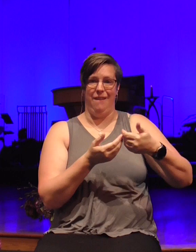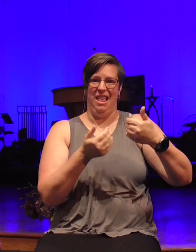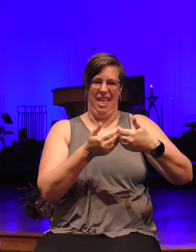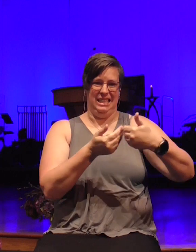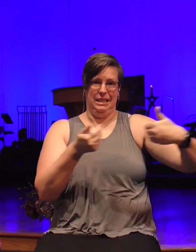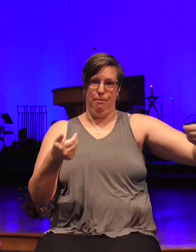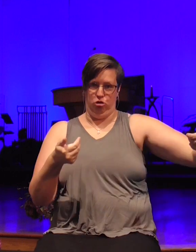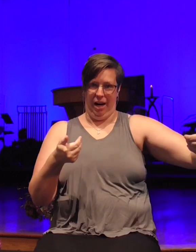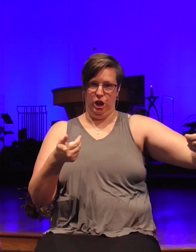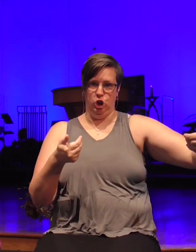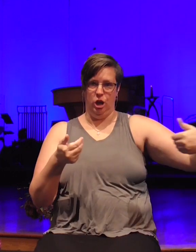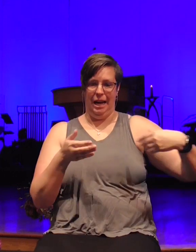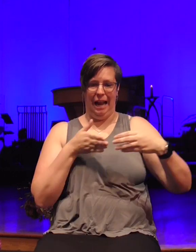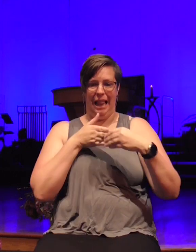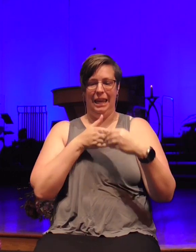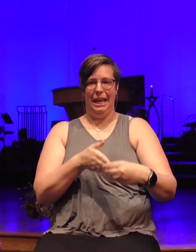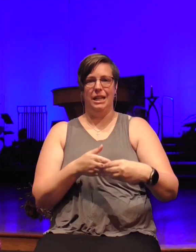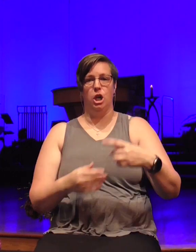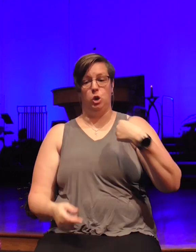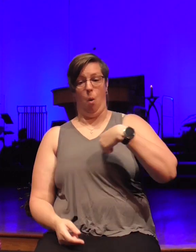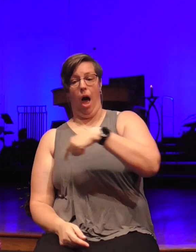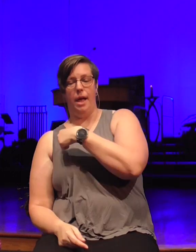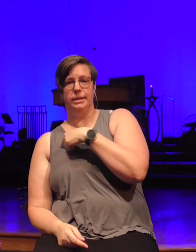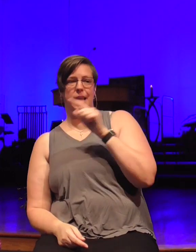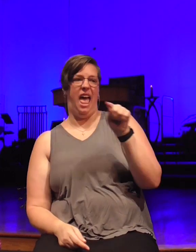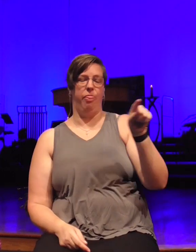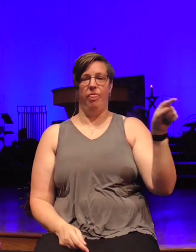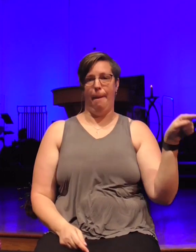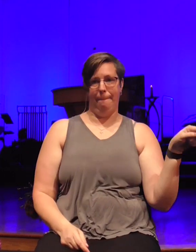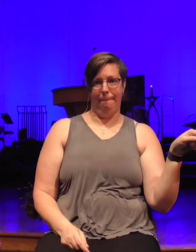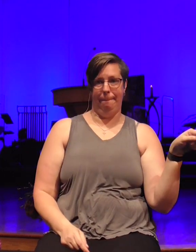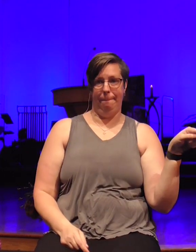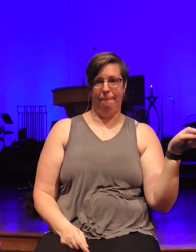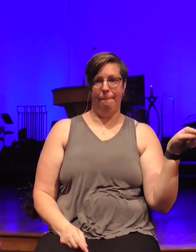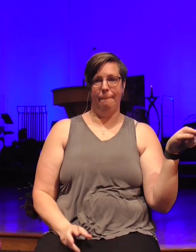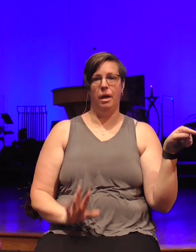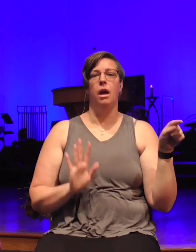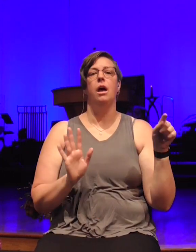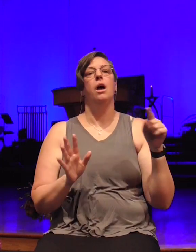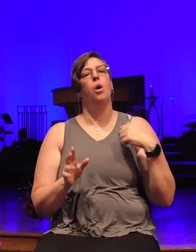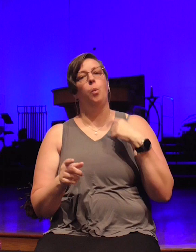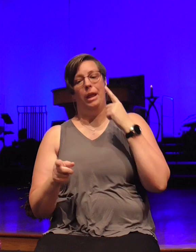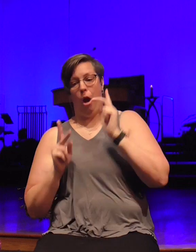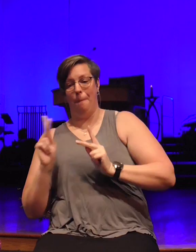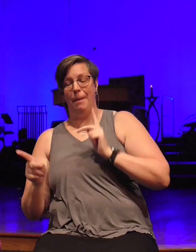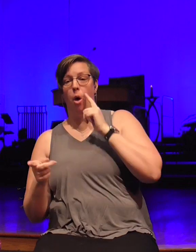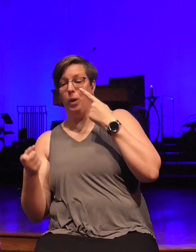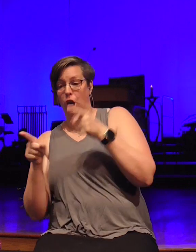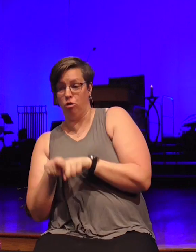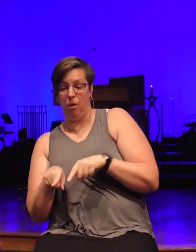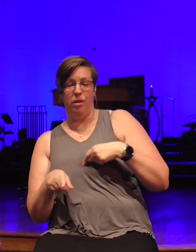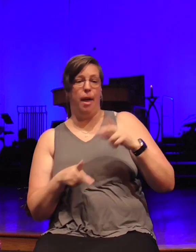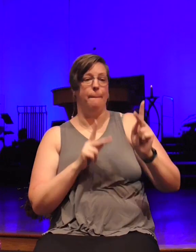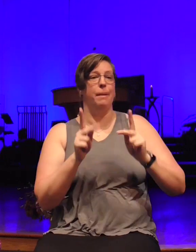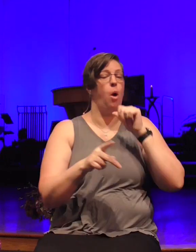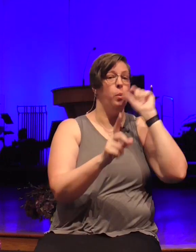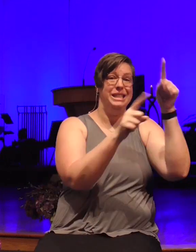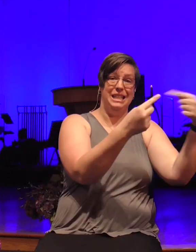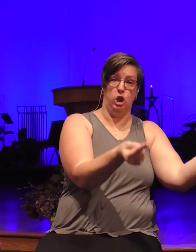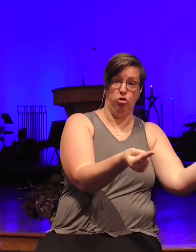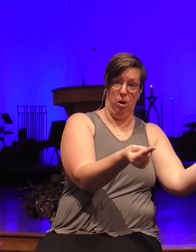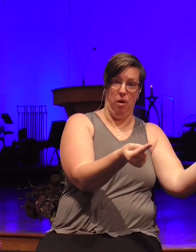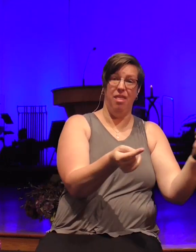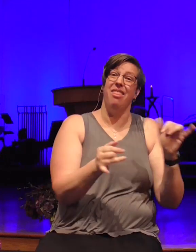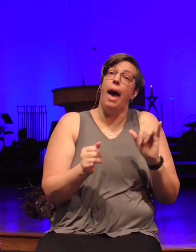separation, leads to an us and them. Leads us to think that there are people we agree with and people we disagree with, which may be